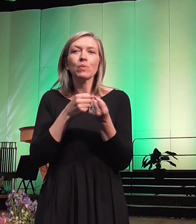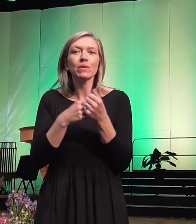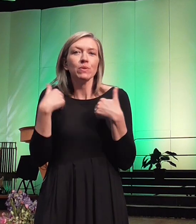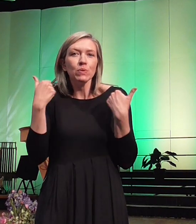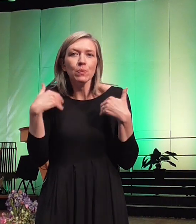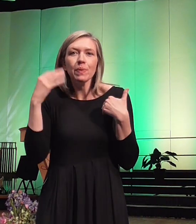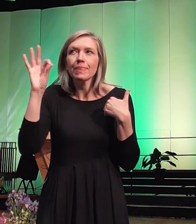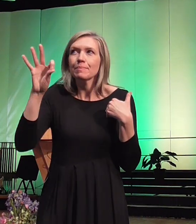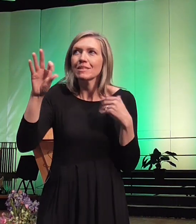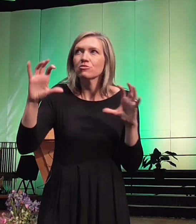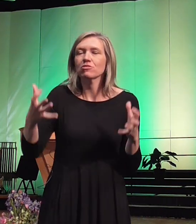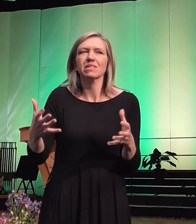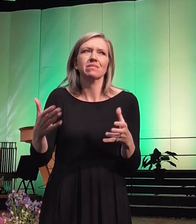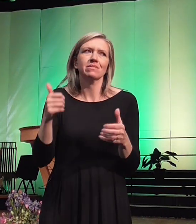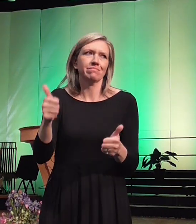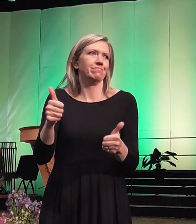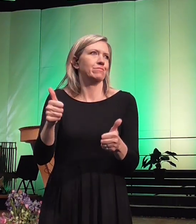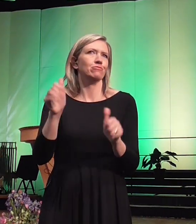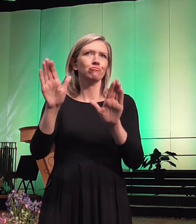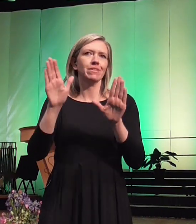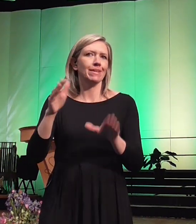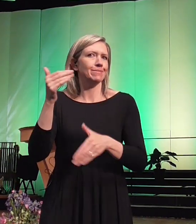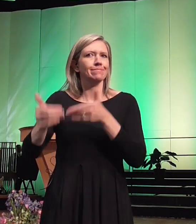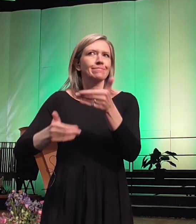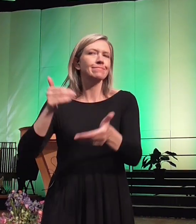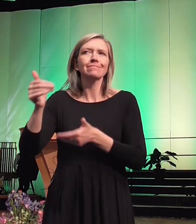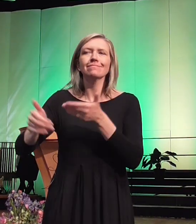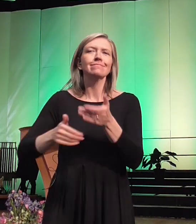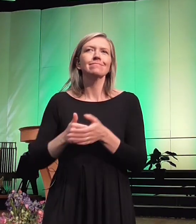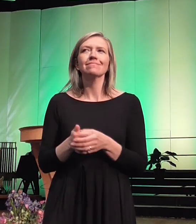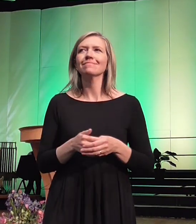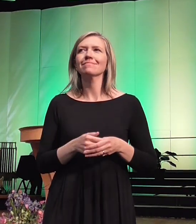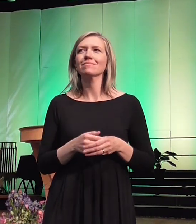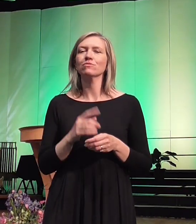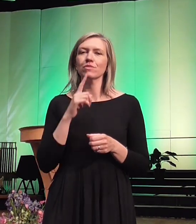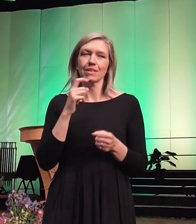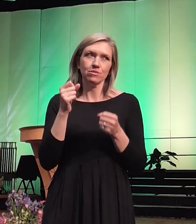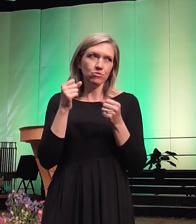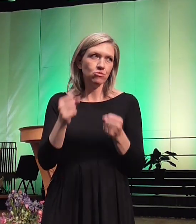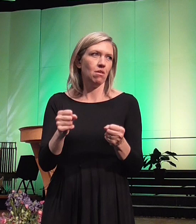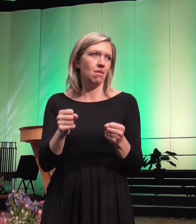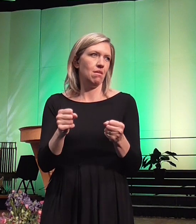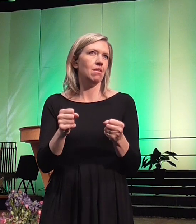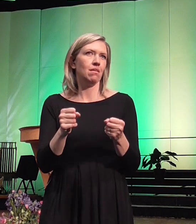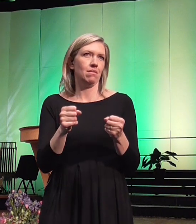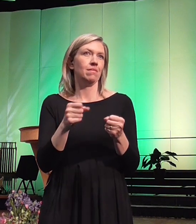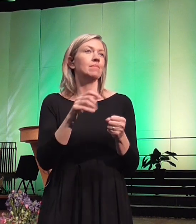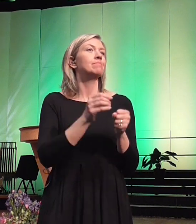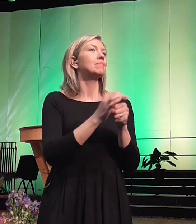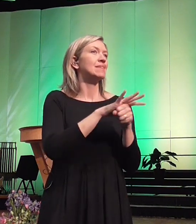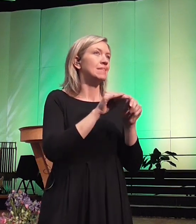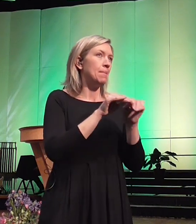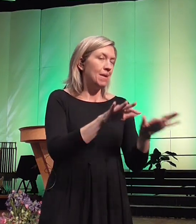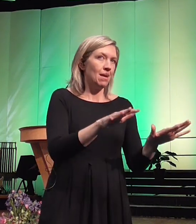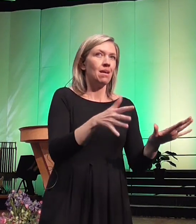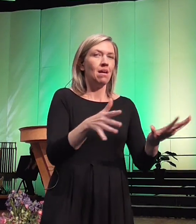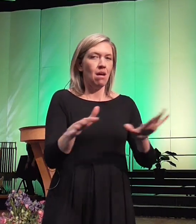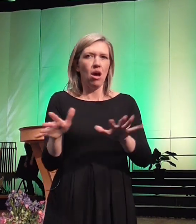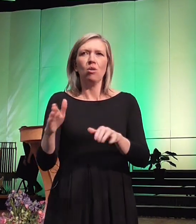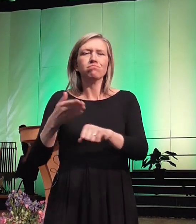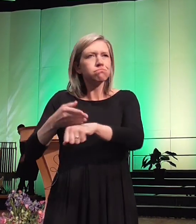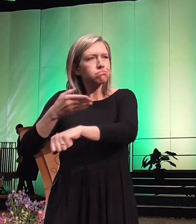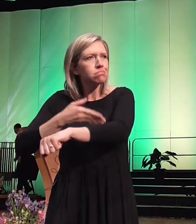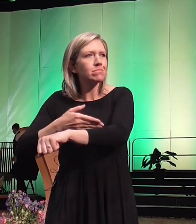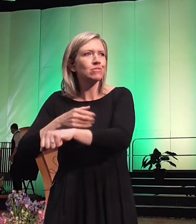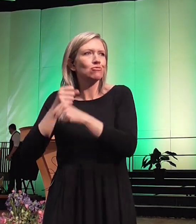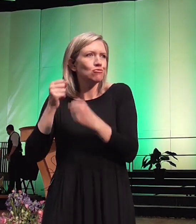ministry, which is going great, and that we came out so strong on the other side of the pandemic. So thank you. There are ways up